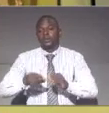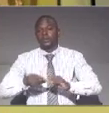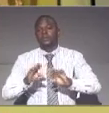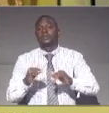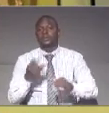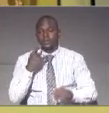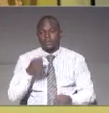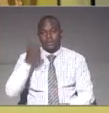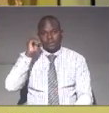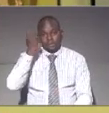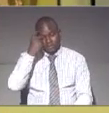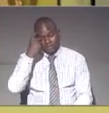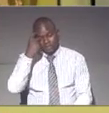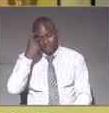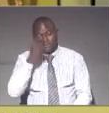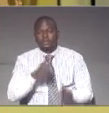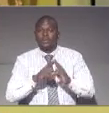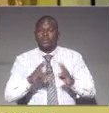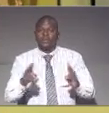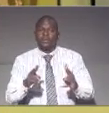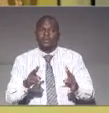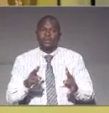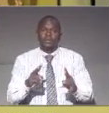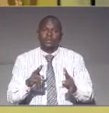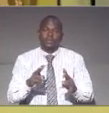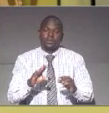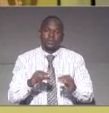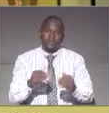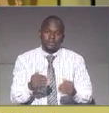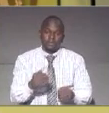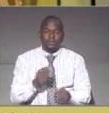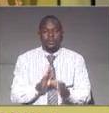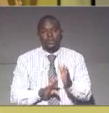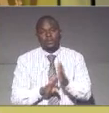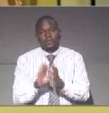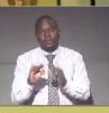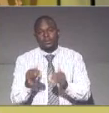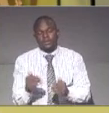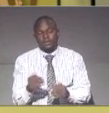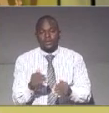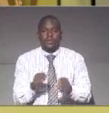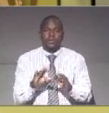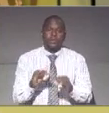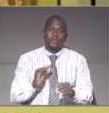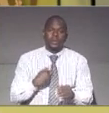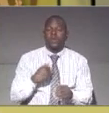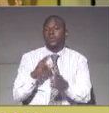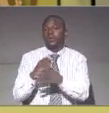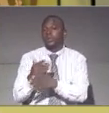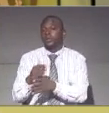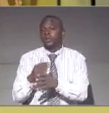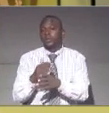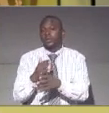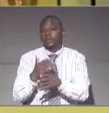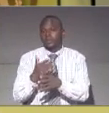think government has played a very important role in developing not only our industry but